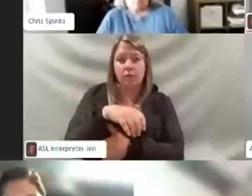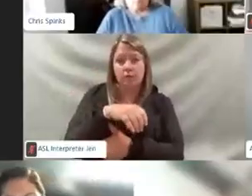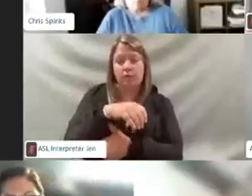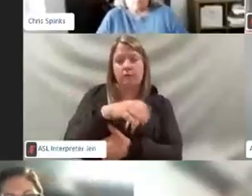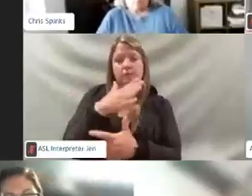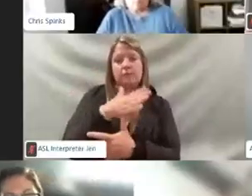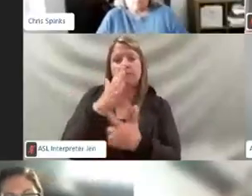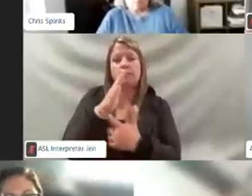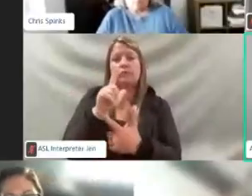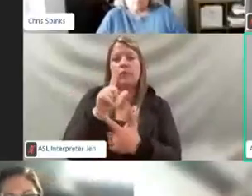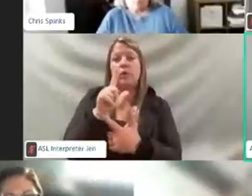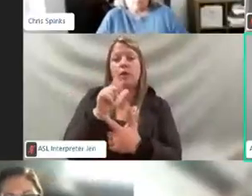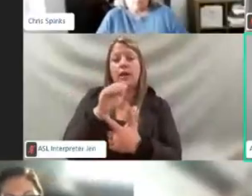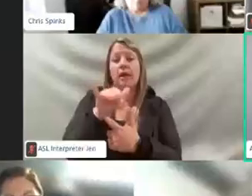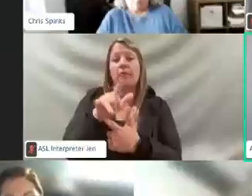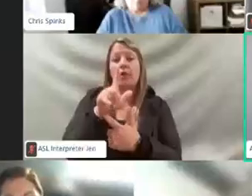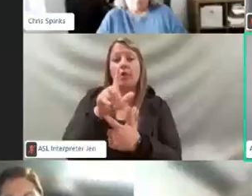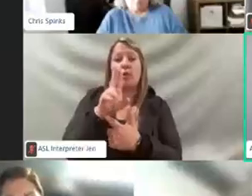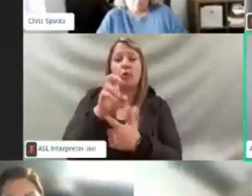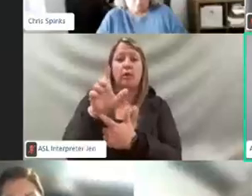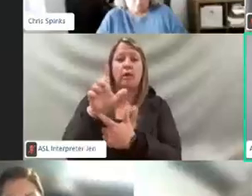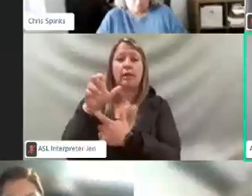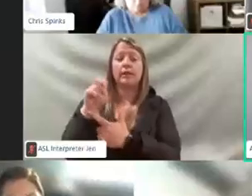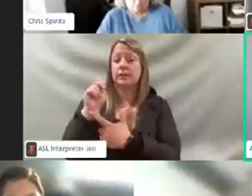Amy Llewellyn. Amy Llewellyn is here.